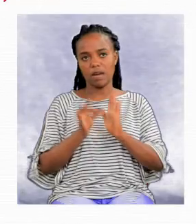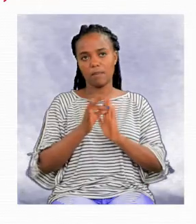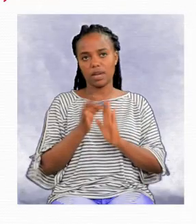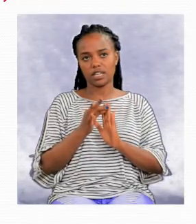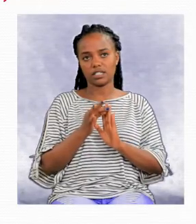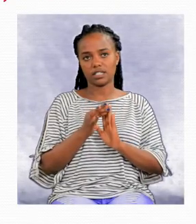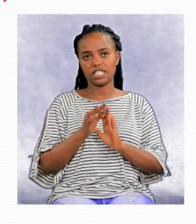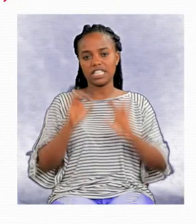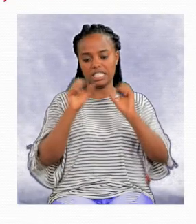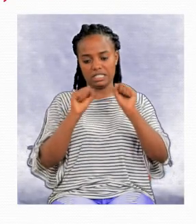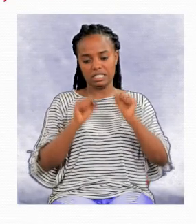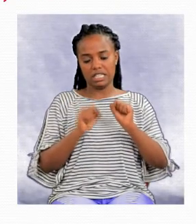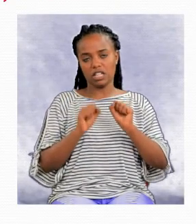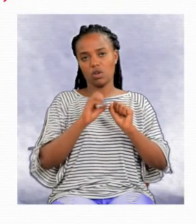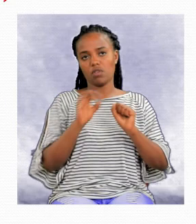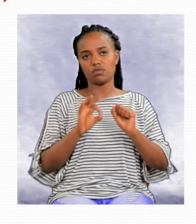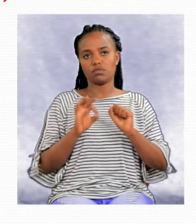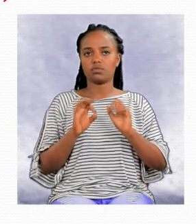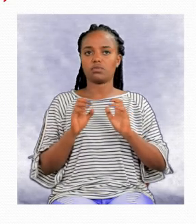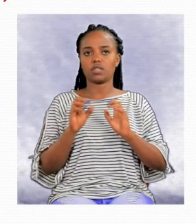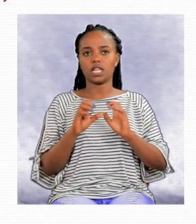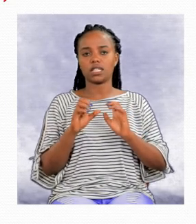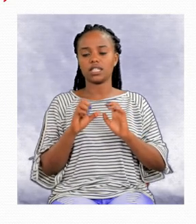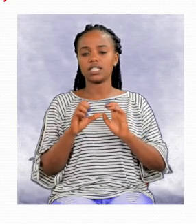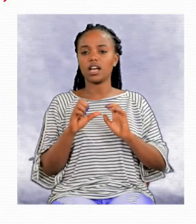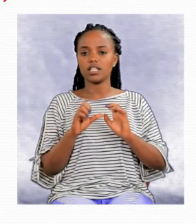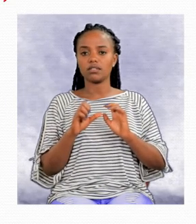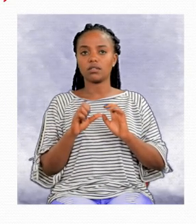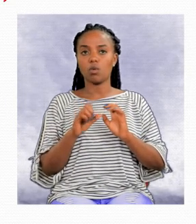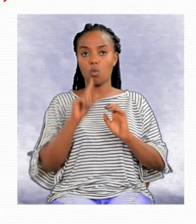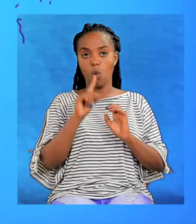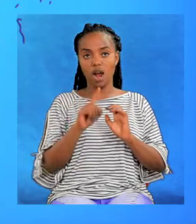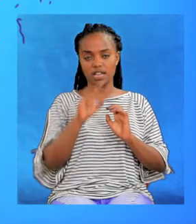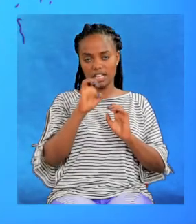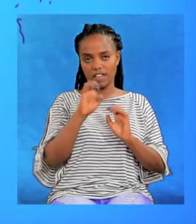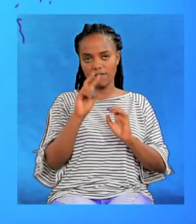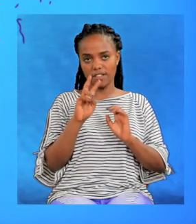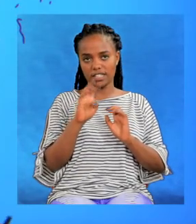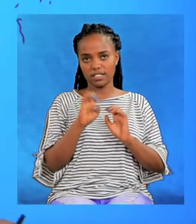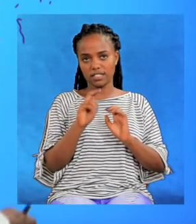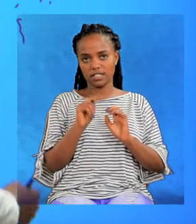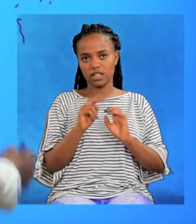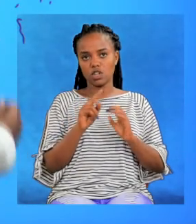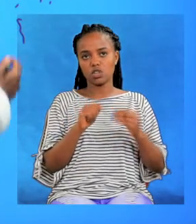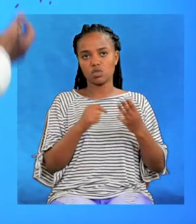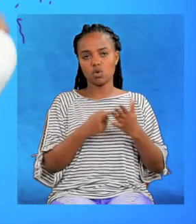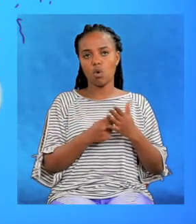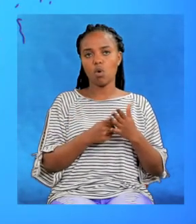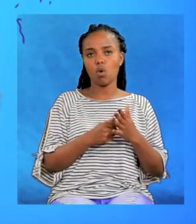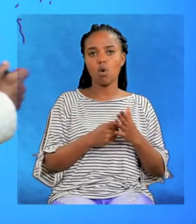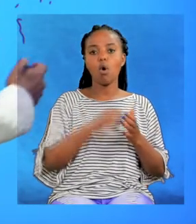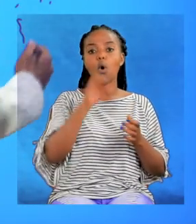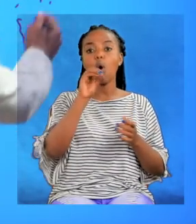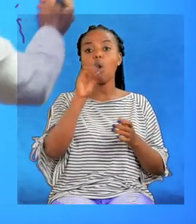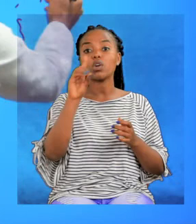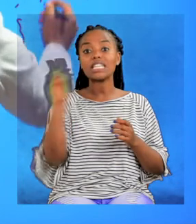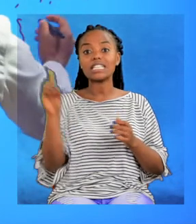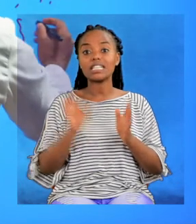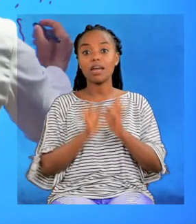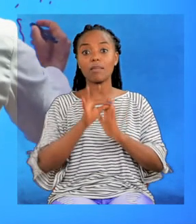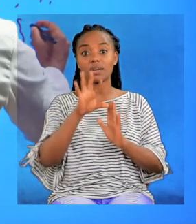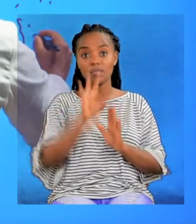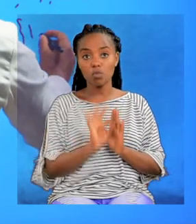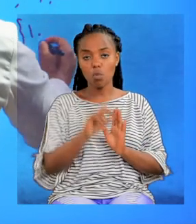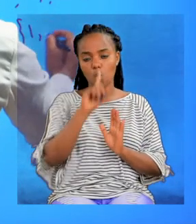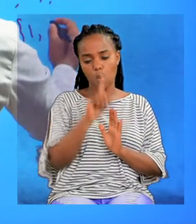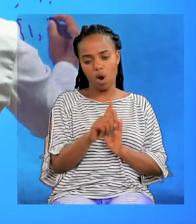be subset of the sample space. So we have one event. So event getting odd number will